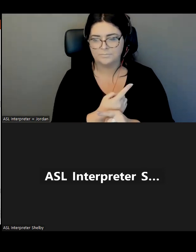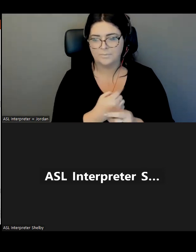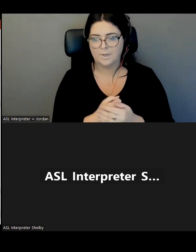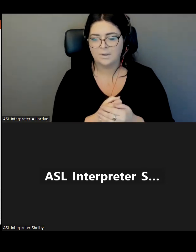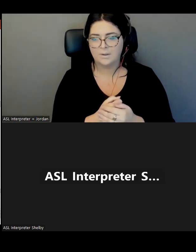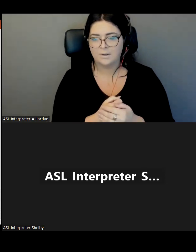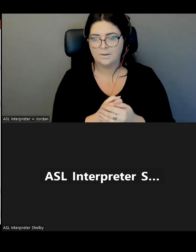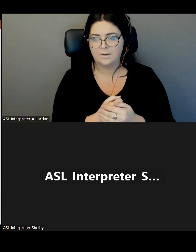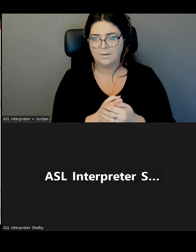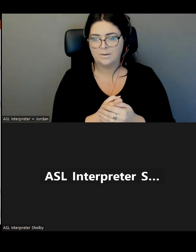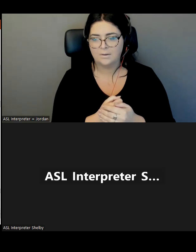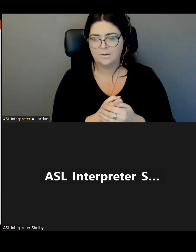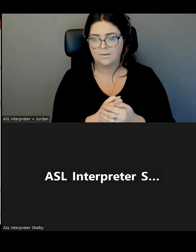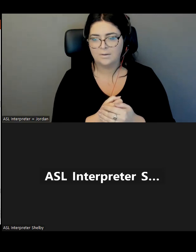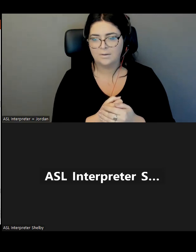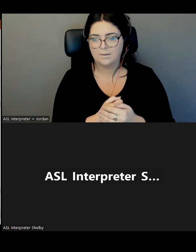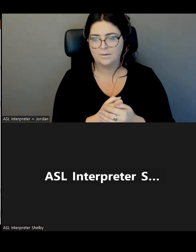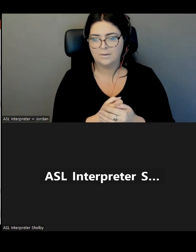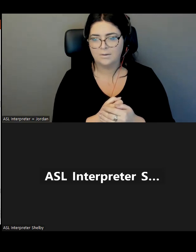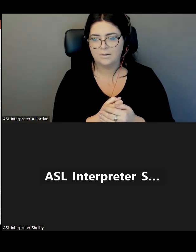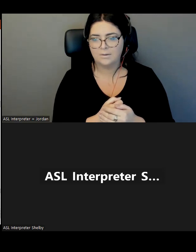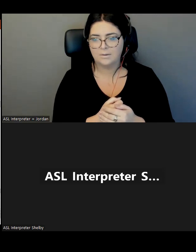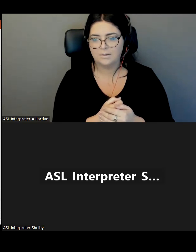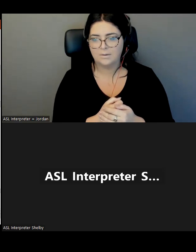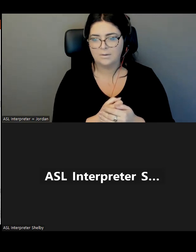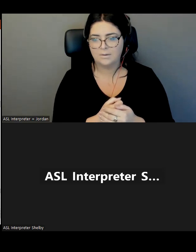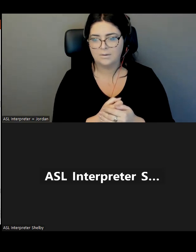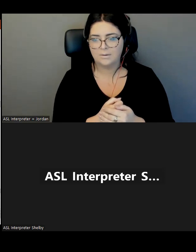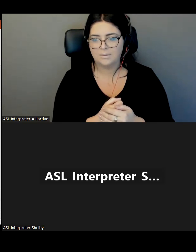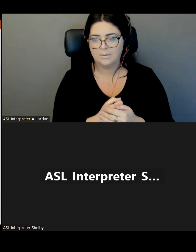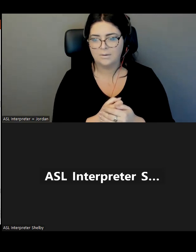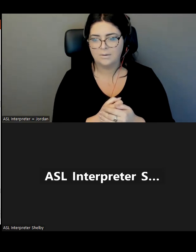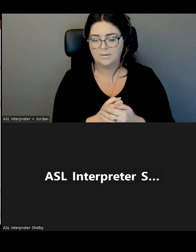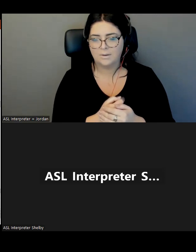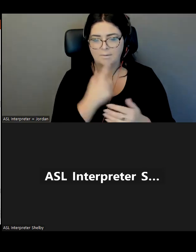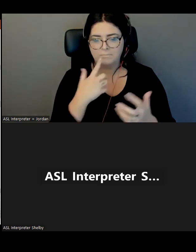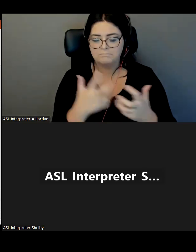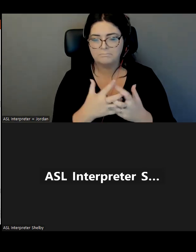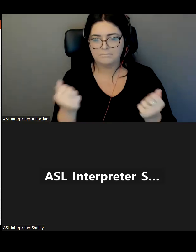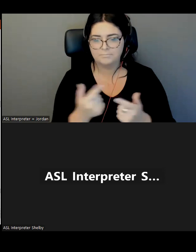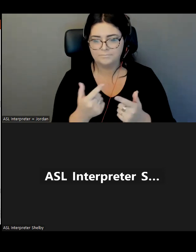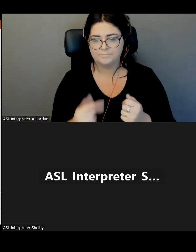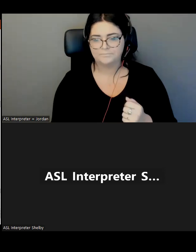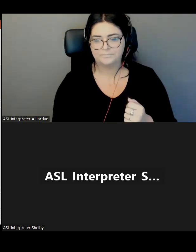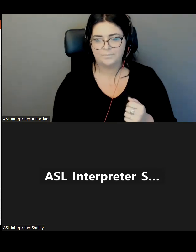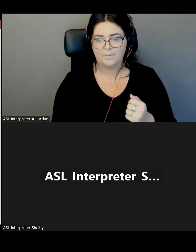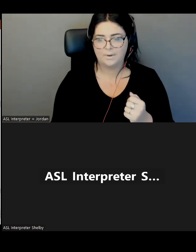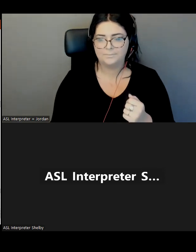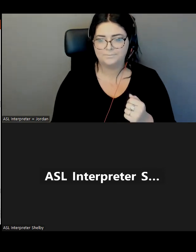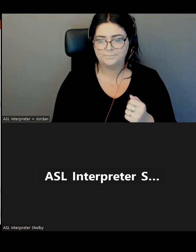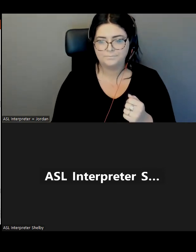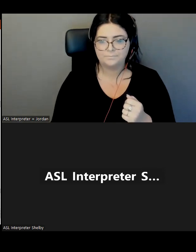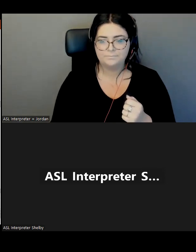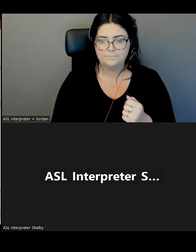that it meets everybody's needs. And of course, like most things, there's always